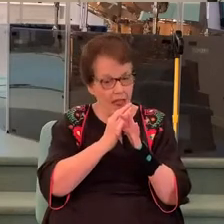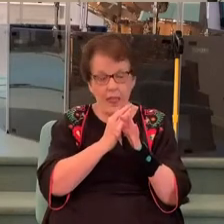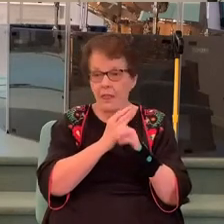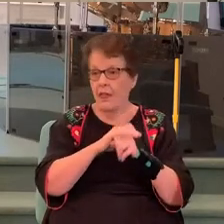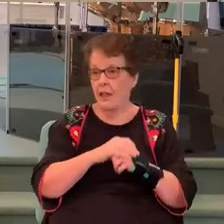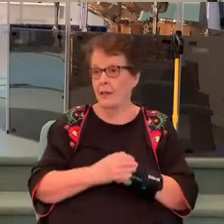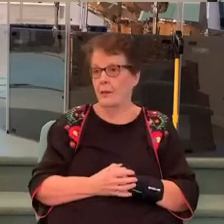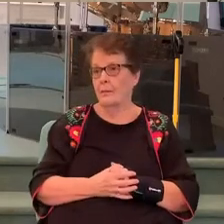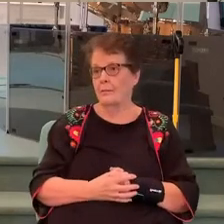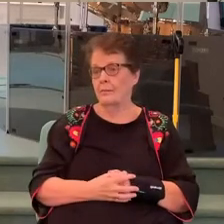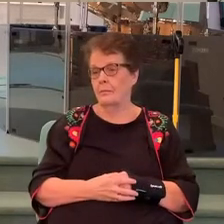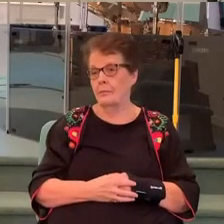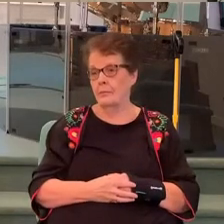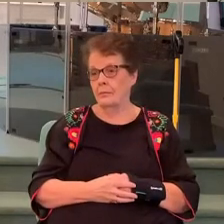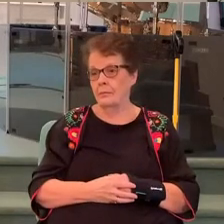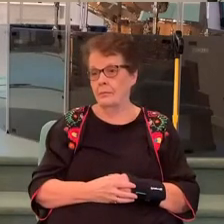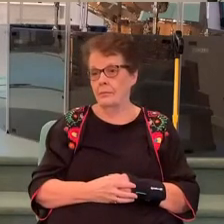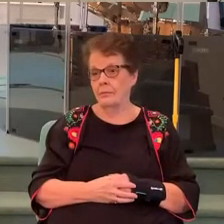going through?